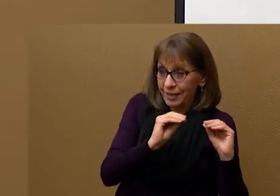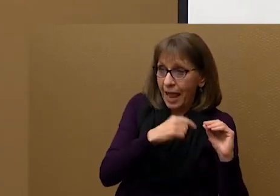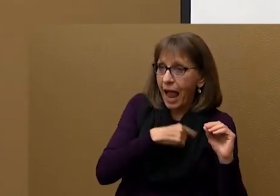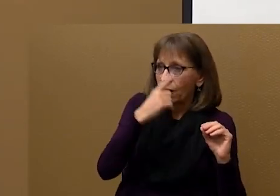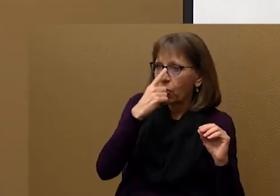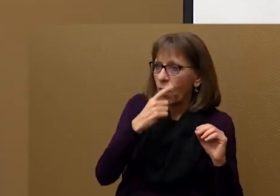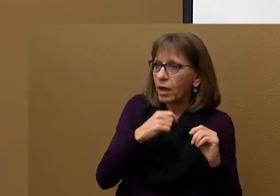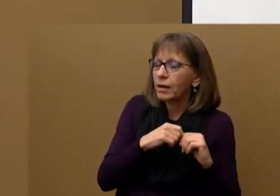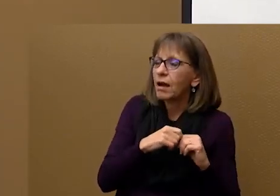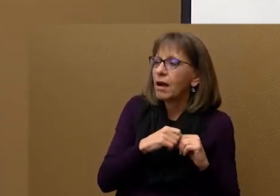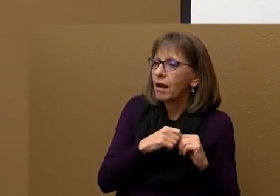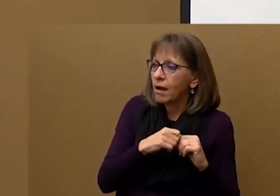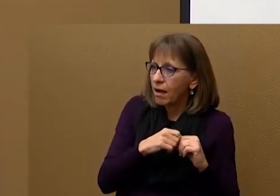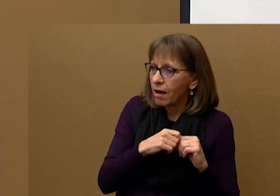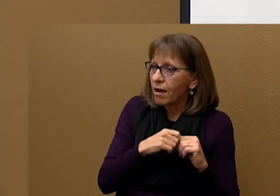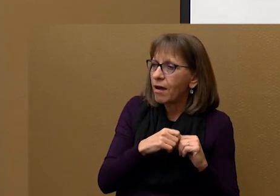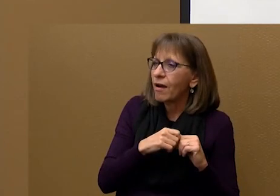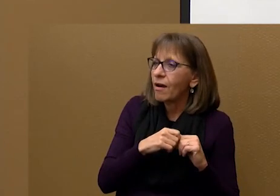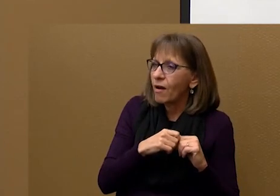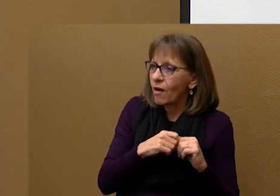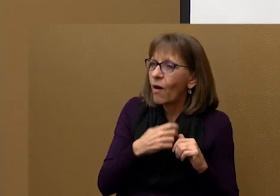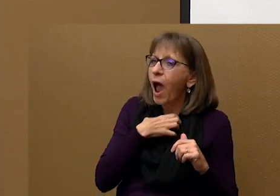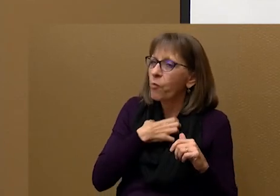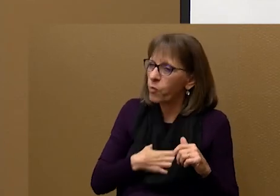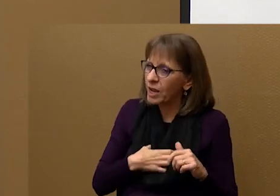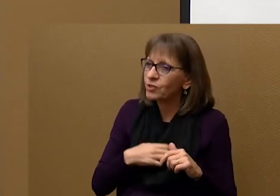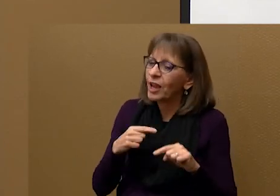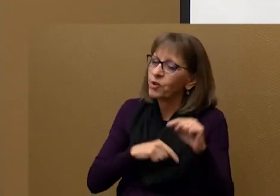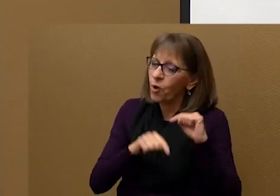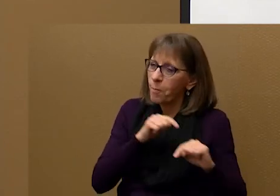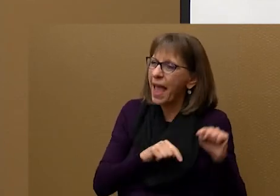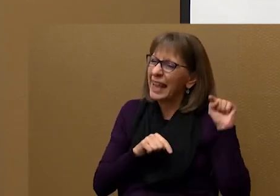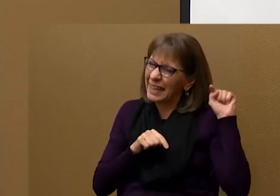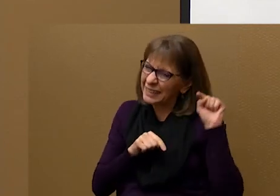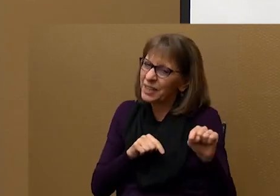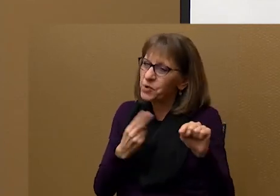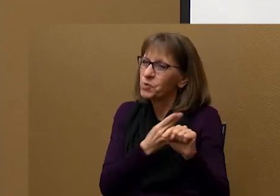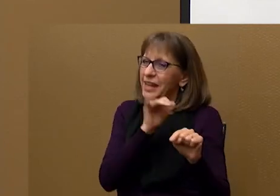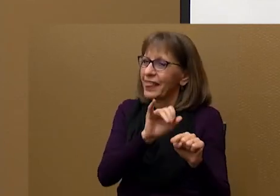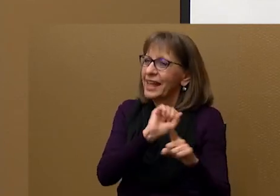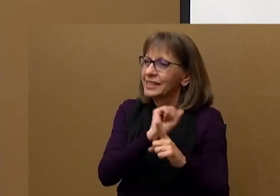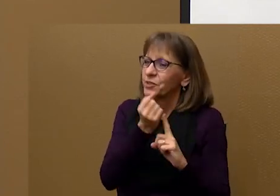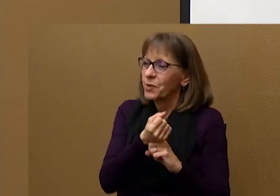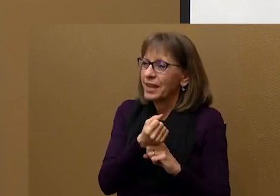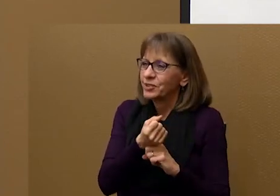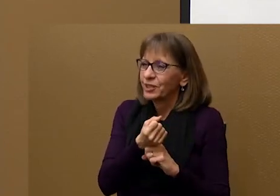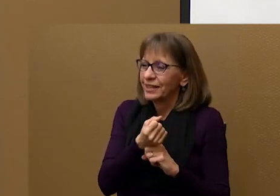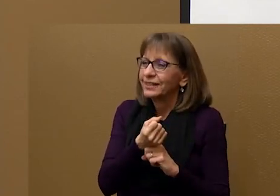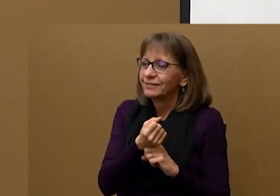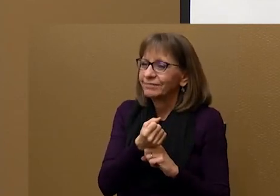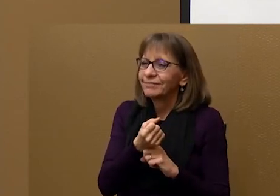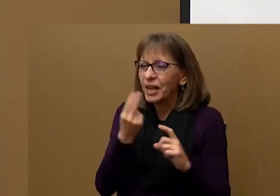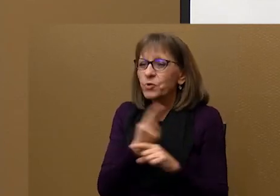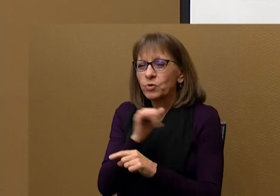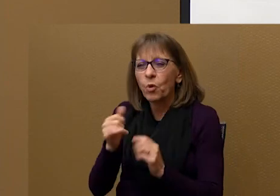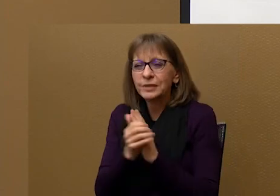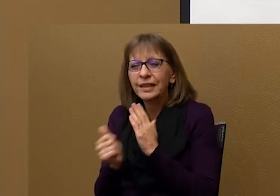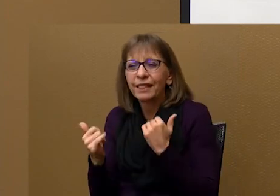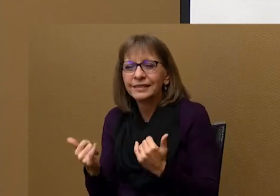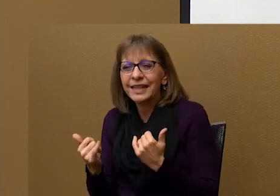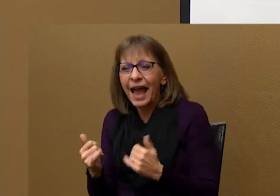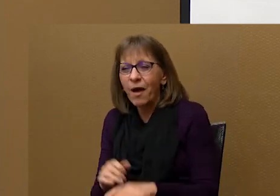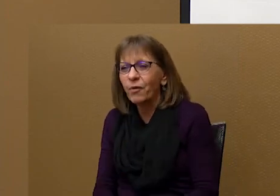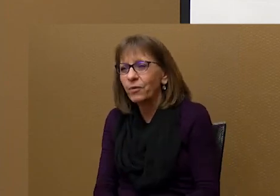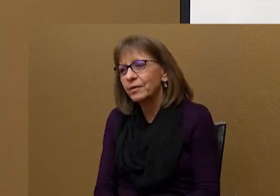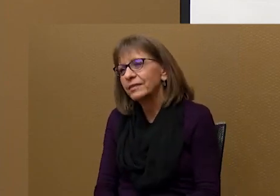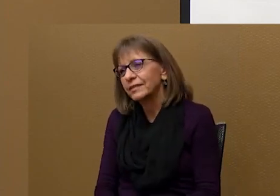of, wow, like that was a time that I wish I could go back and enact some of these skills now. So I think that this